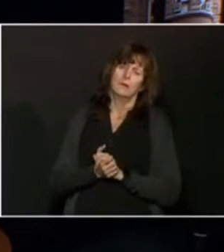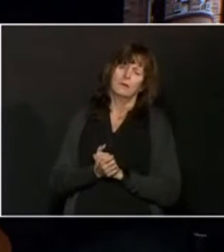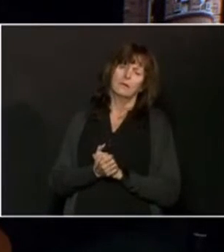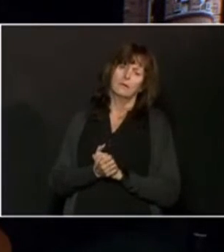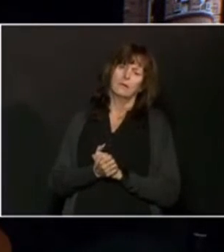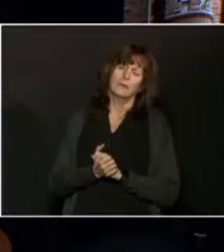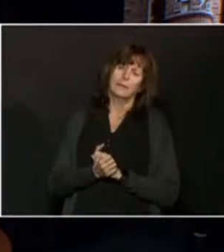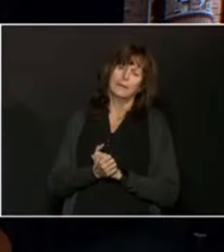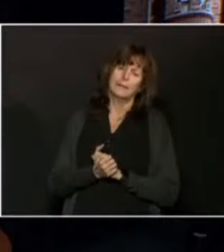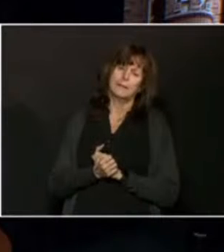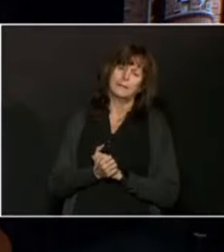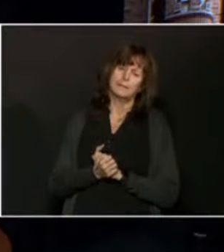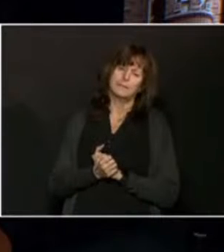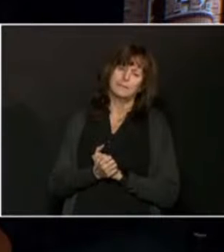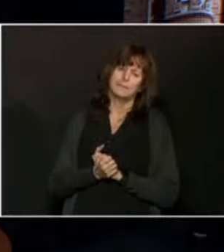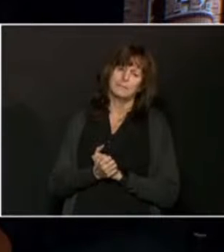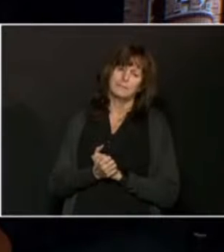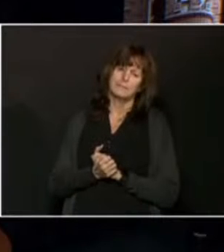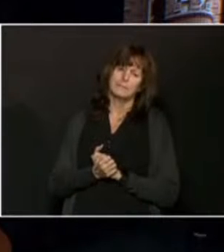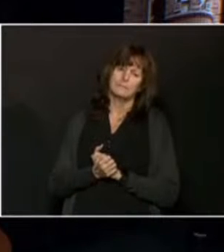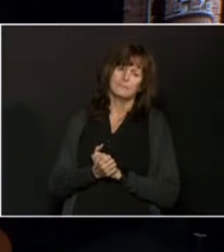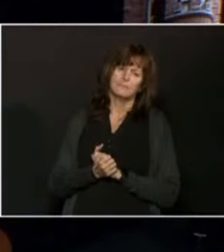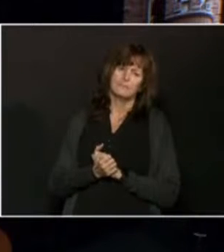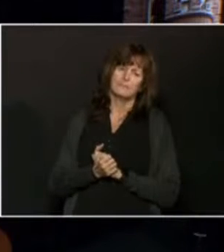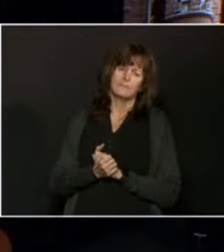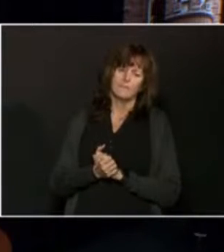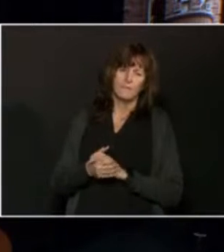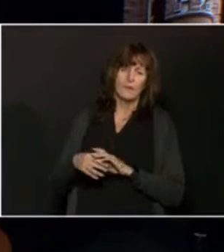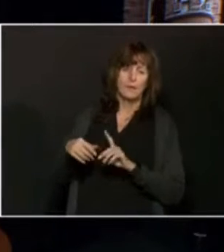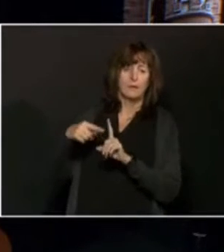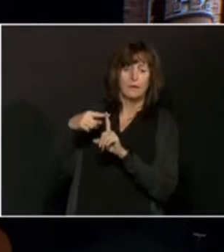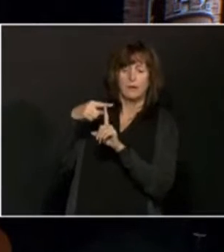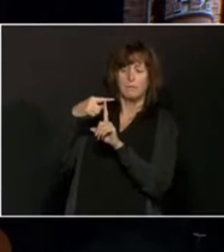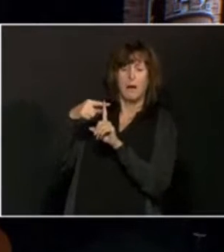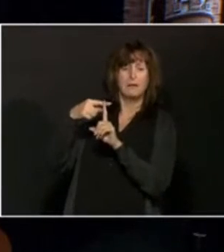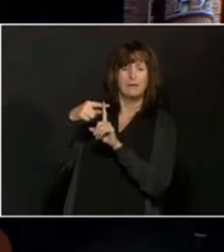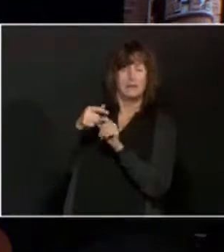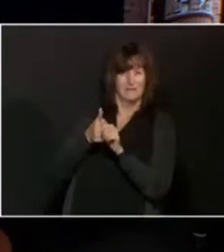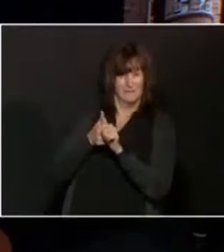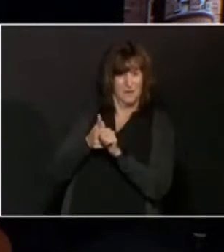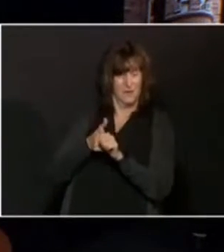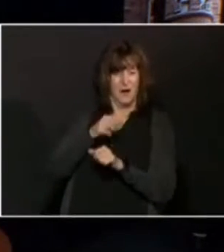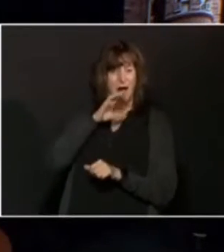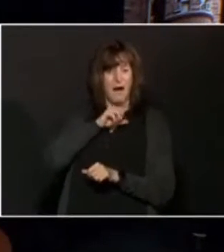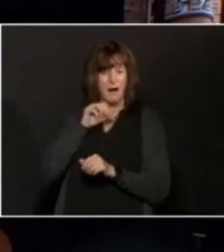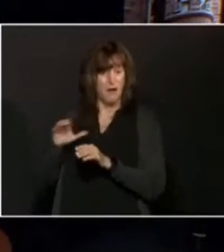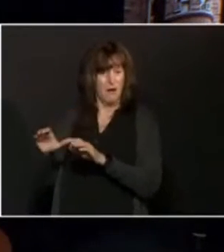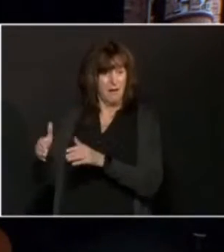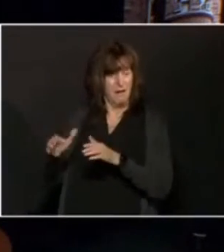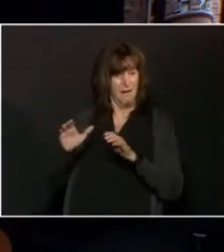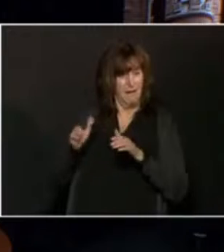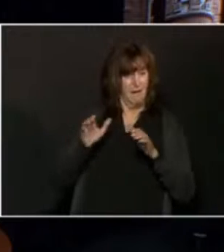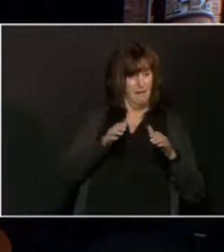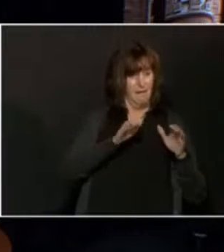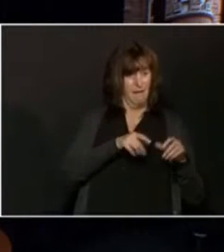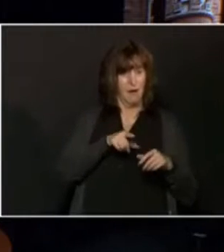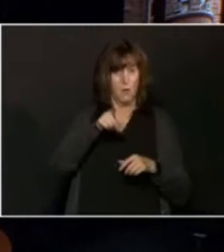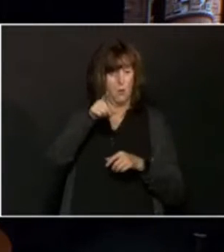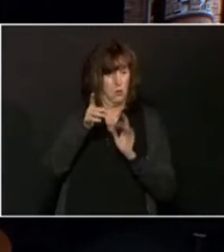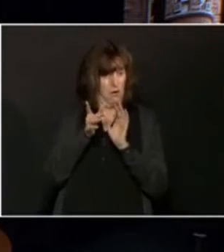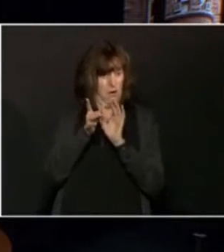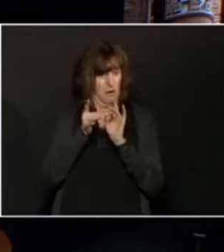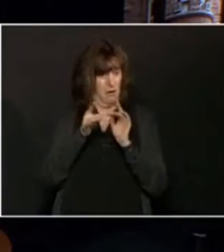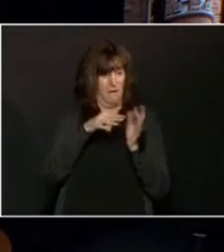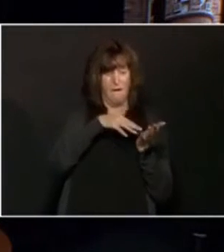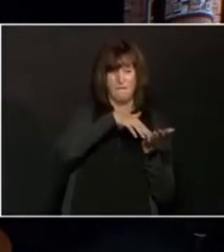the positivity by age group weekly assessment, and you mentioned some of those vulnerable groups, but one group that seems to stand out as well